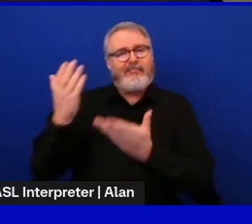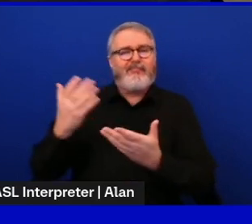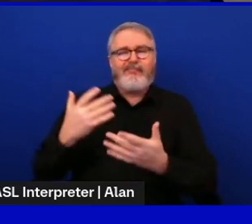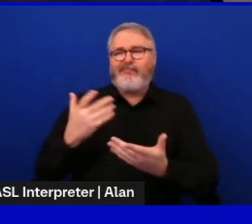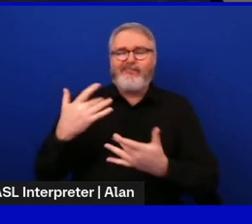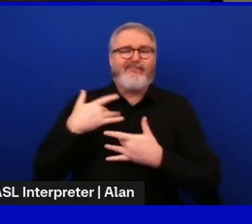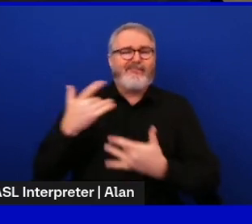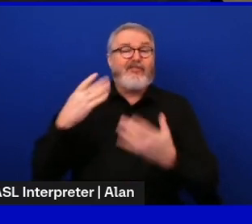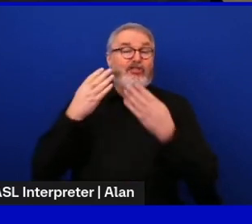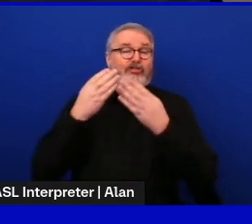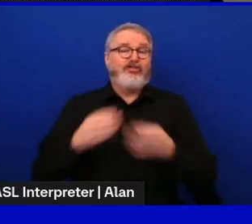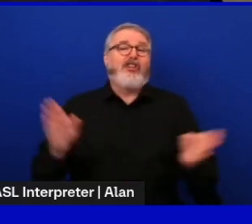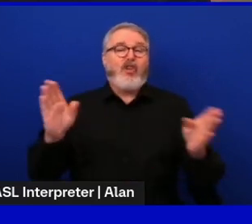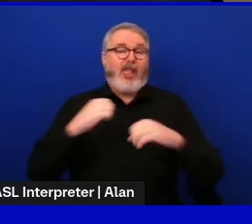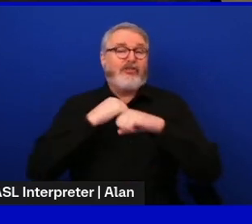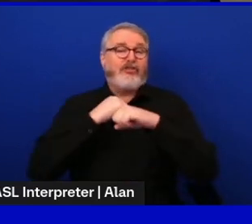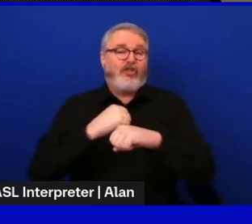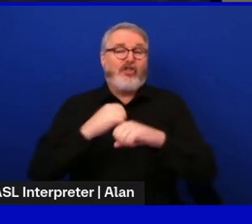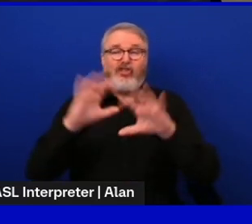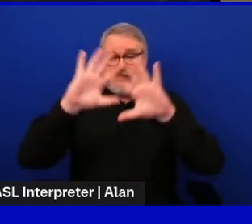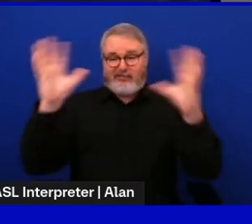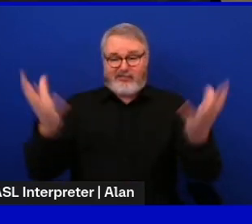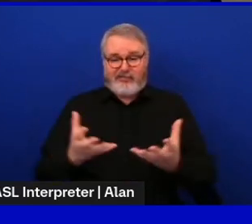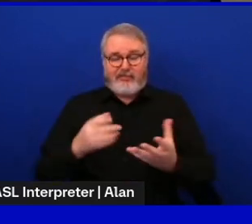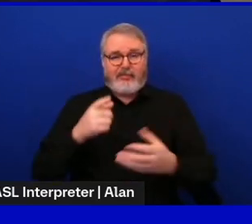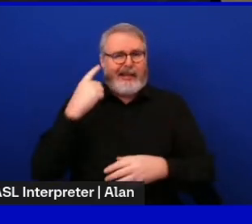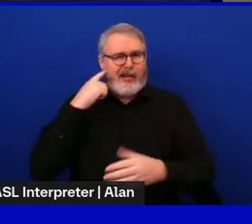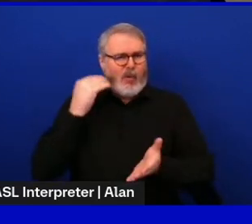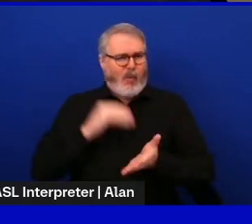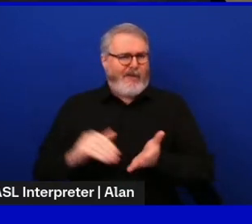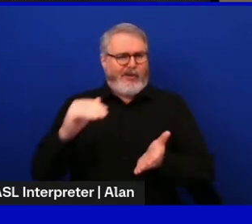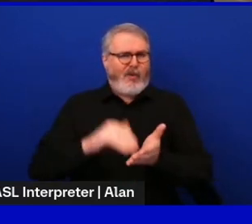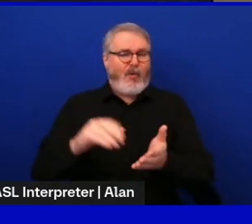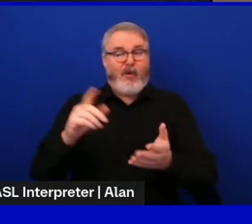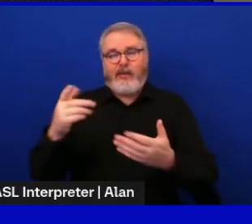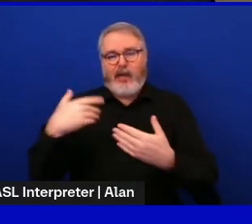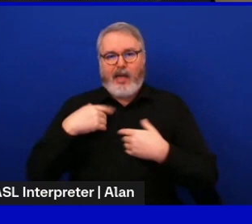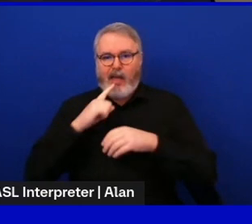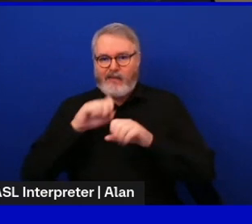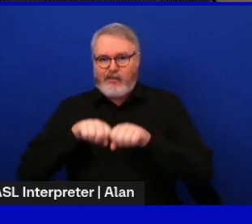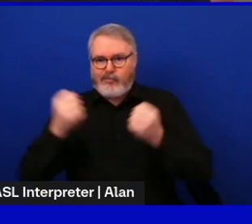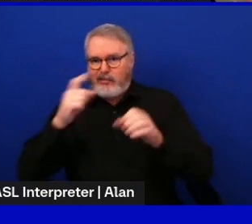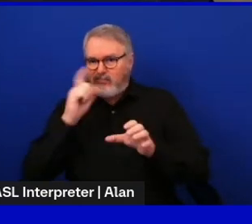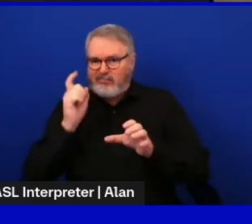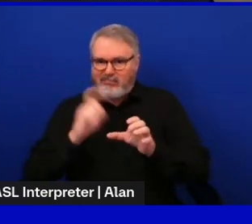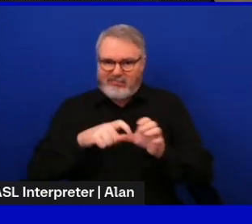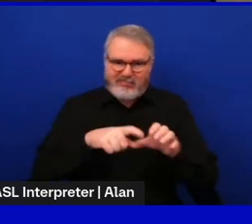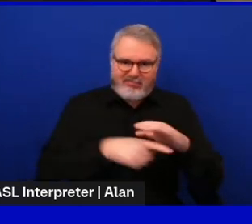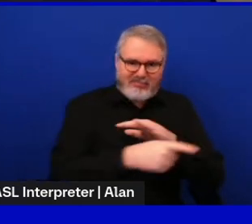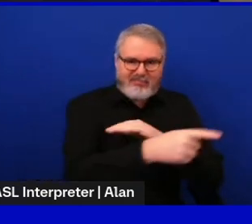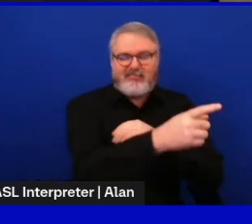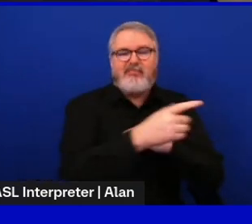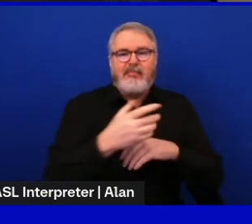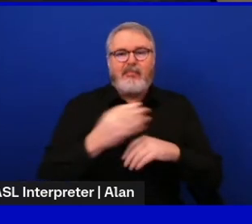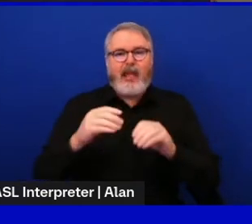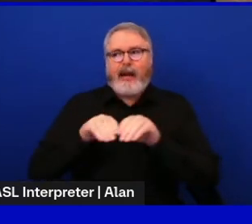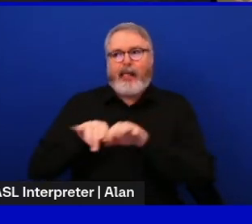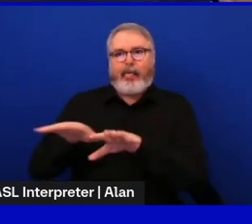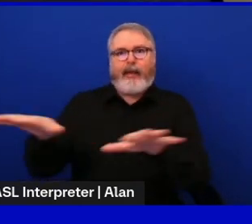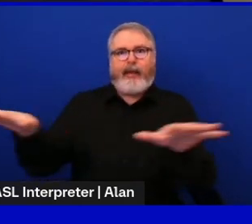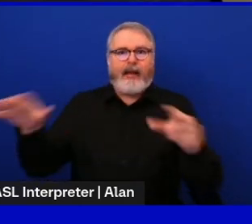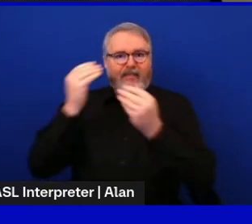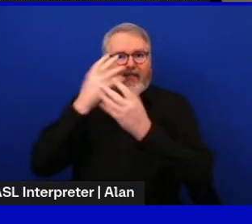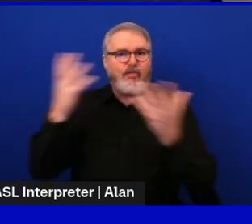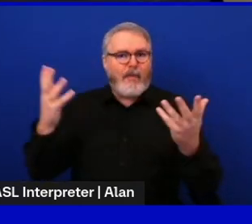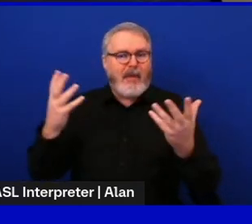of security nowadays, we kind of keep hearing about those kind of security breaches and kind of leaks of information across the board. Just looking at